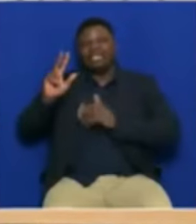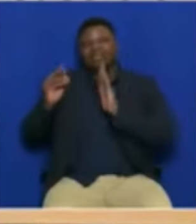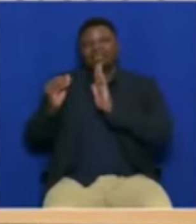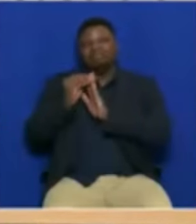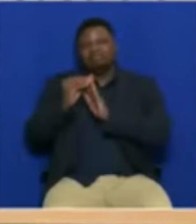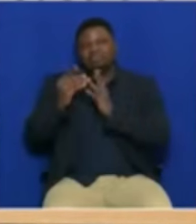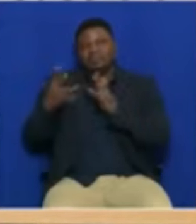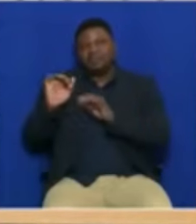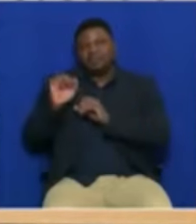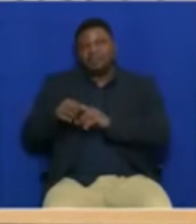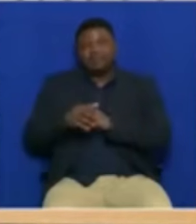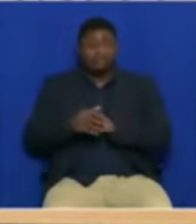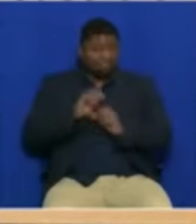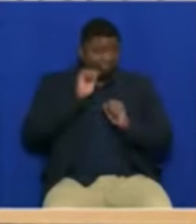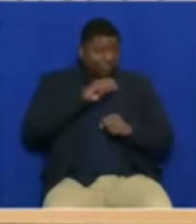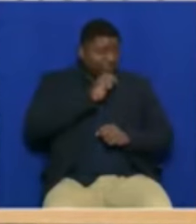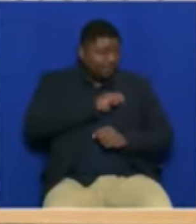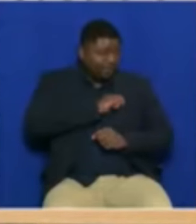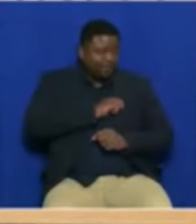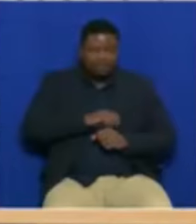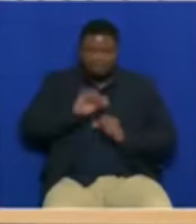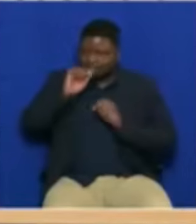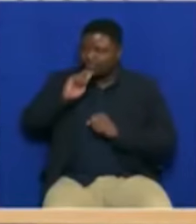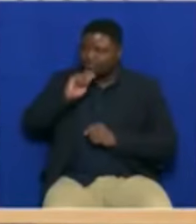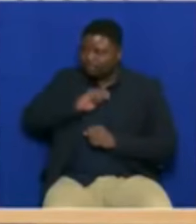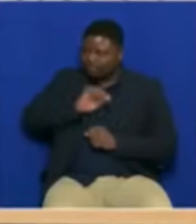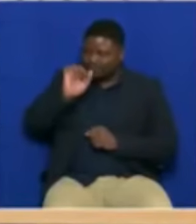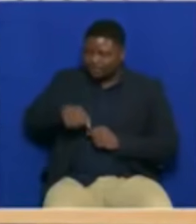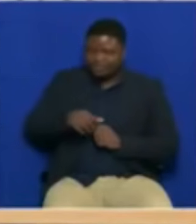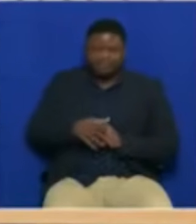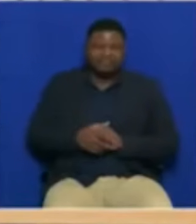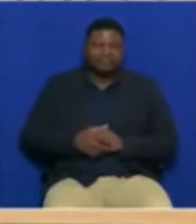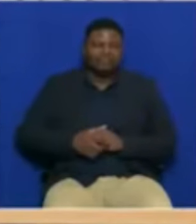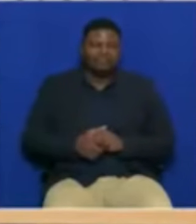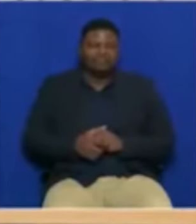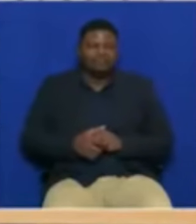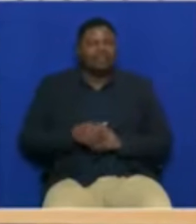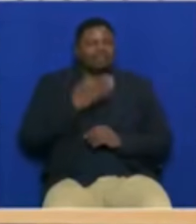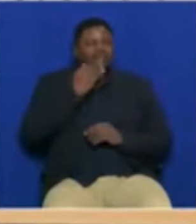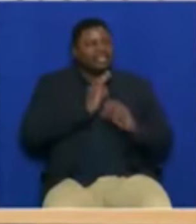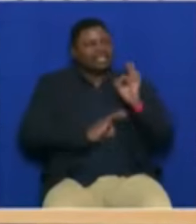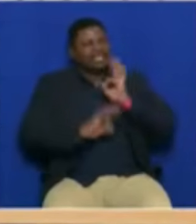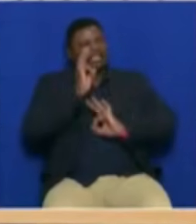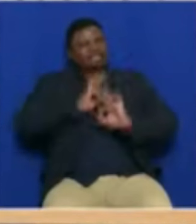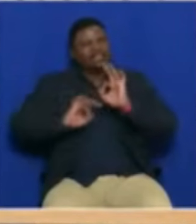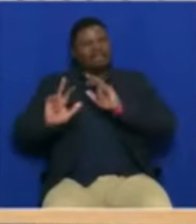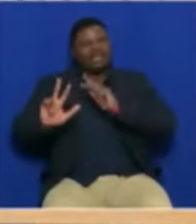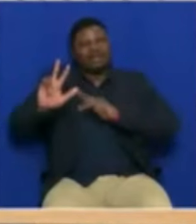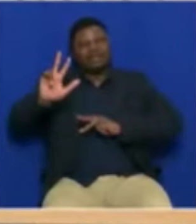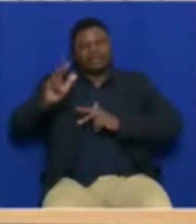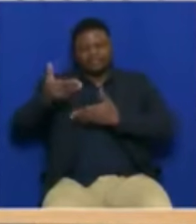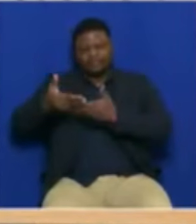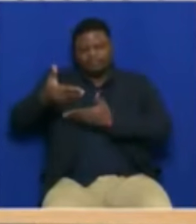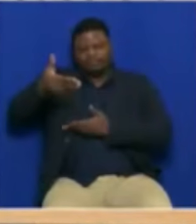the record, can you describe the affidavit so that future readers will know which affidavit?